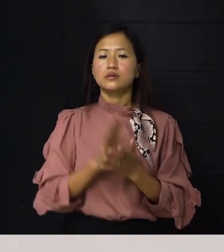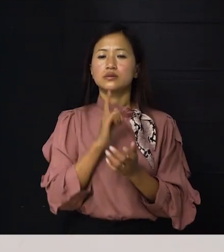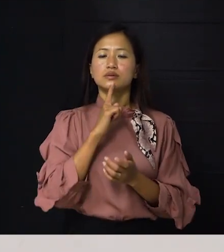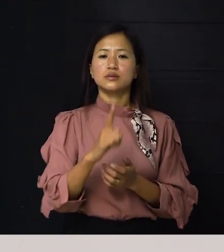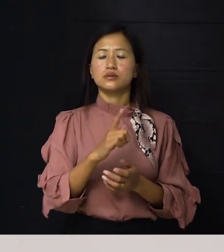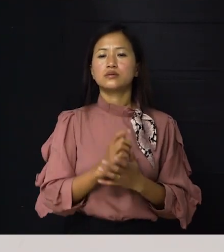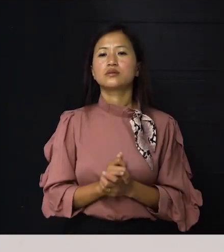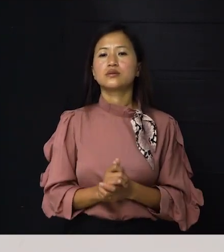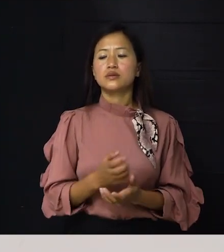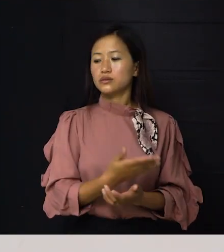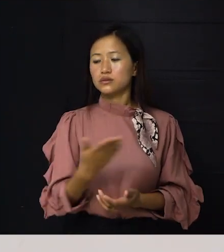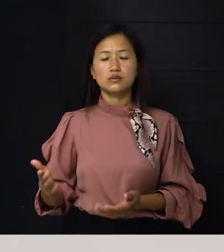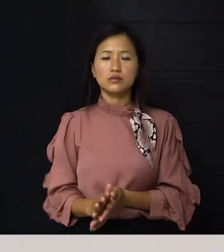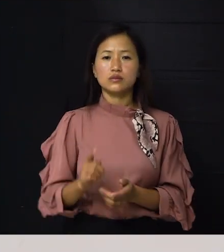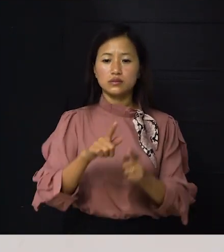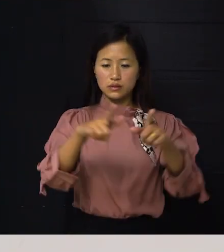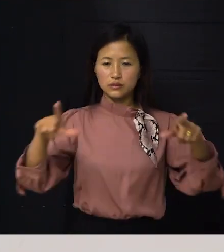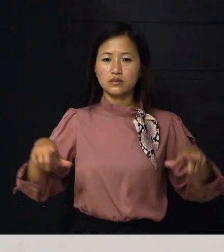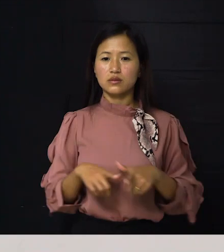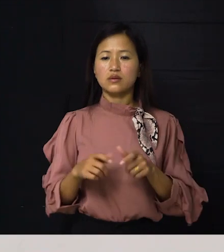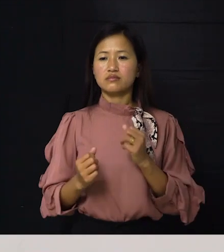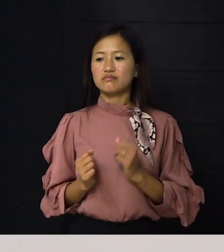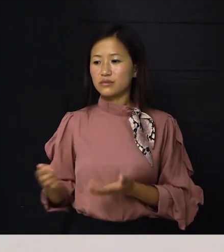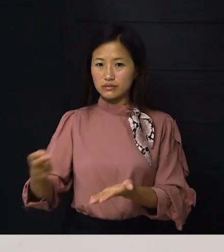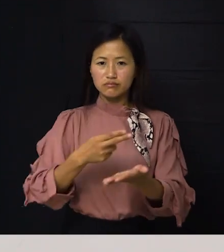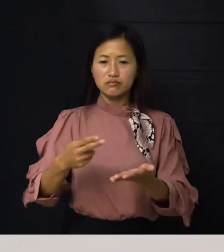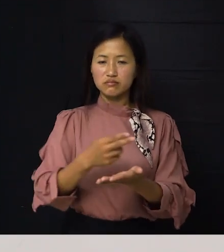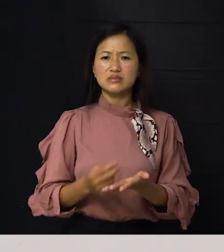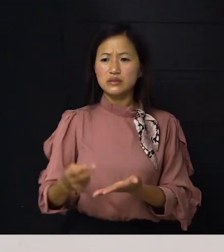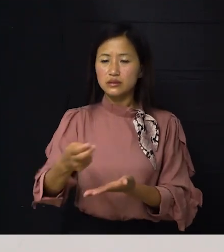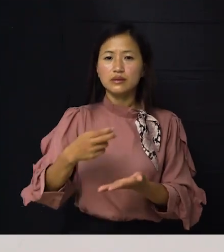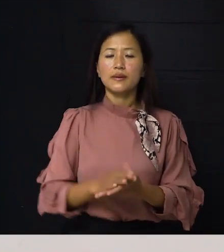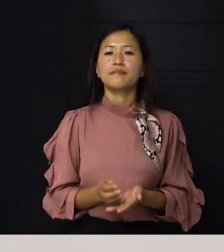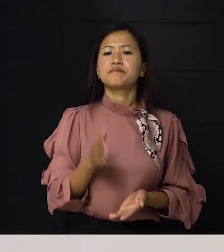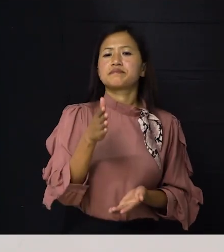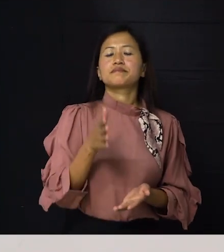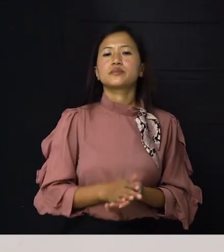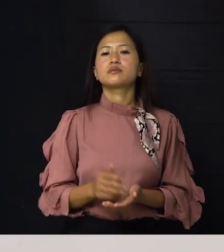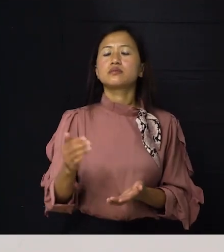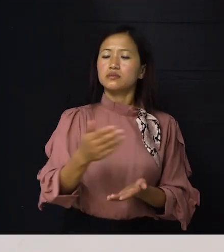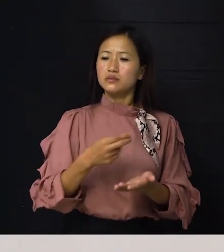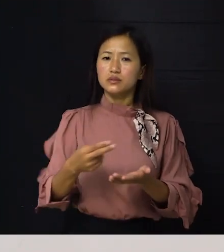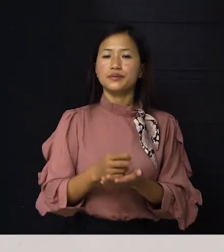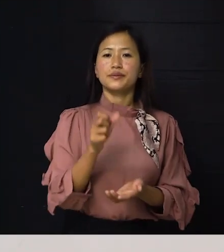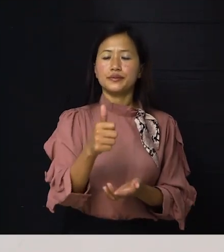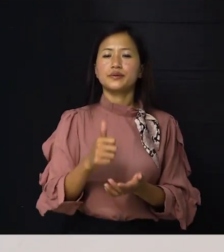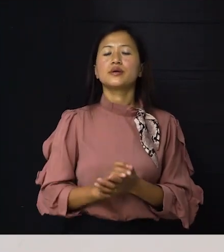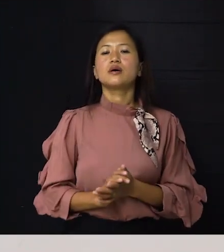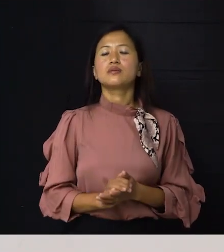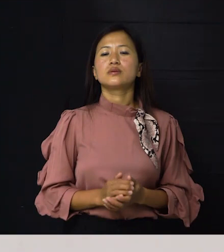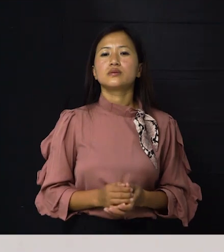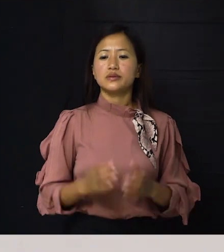sure that those lands which are cultivable and those lands which are not cultivable are also taken care of by